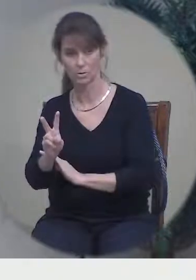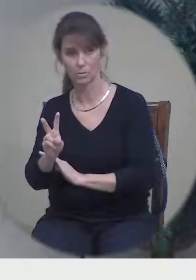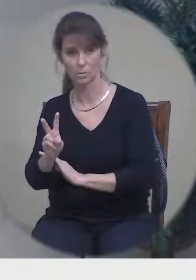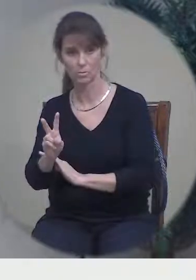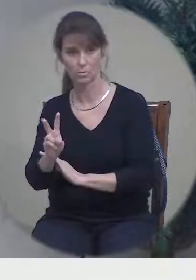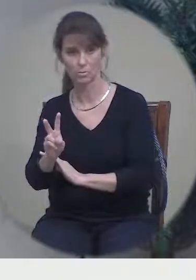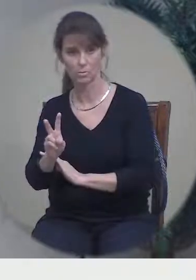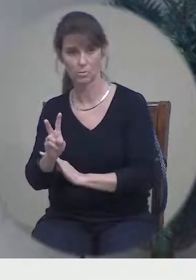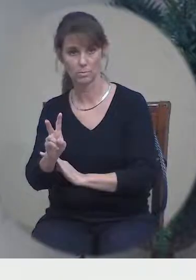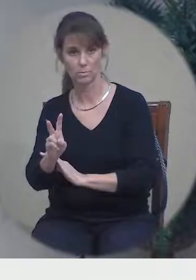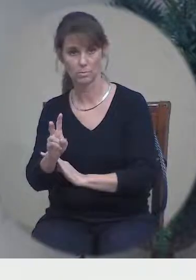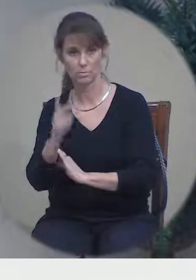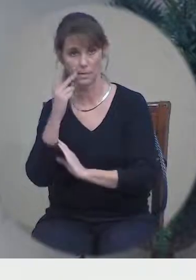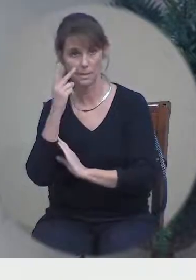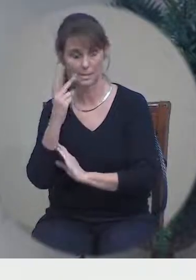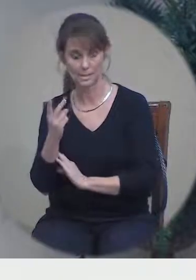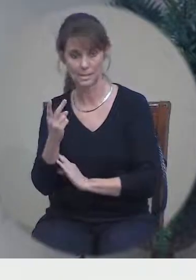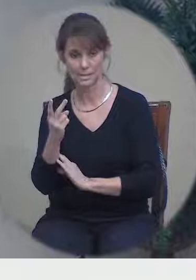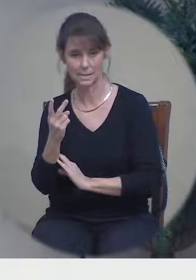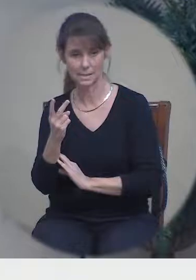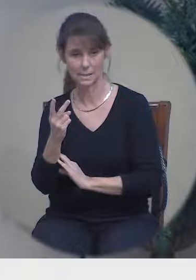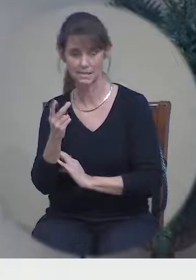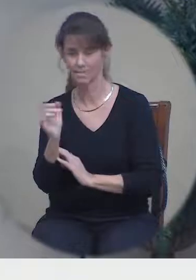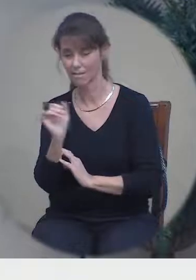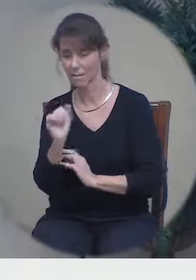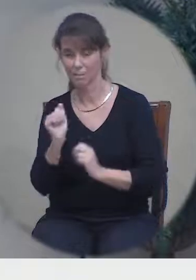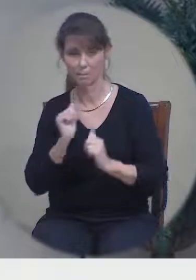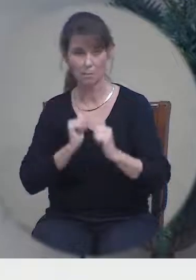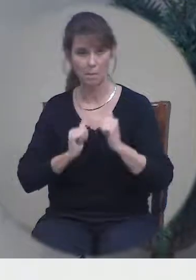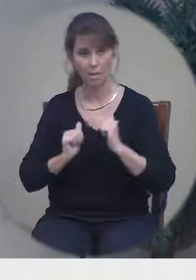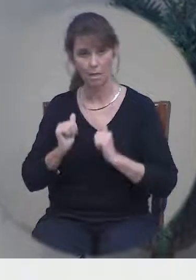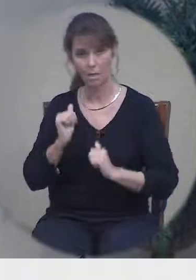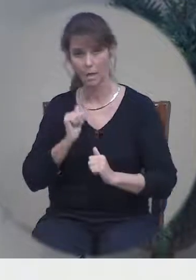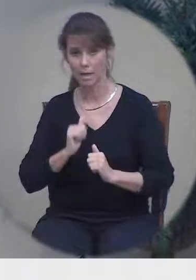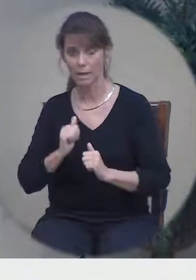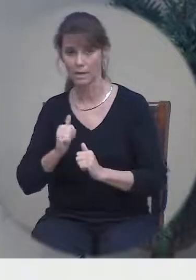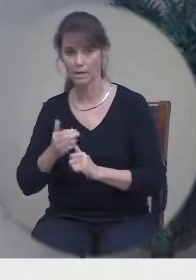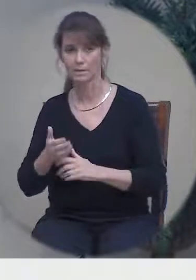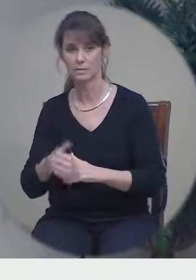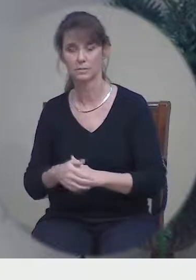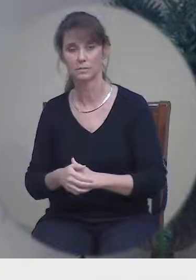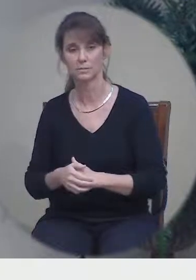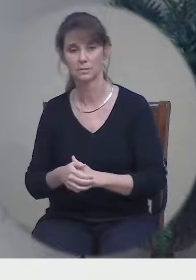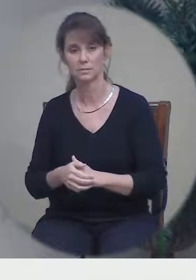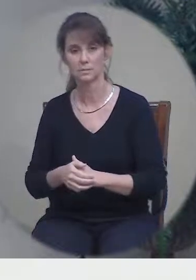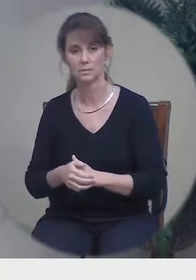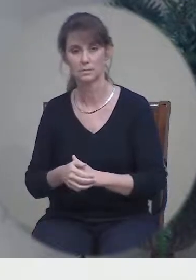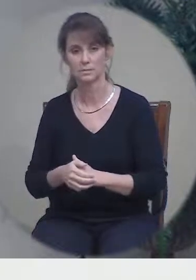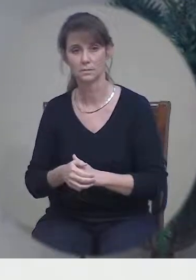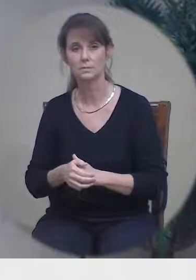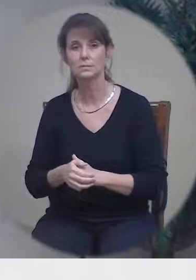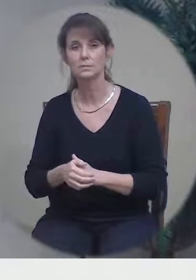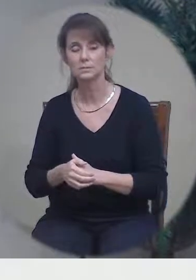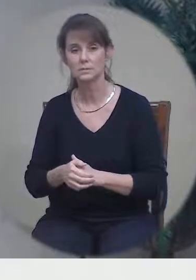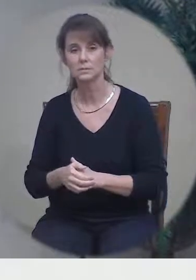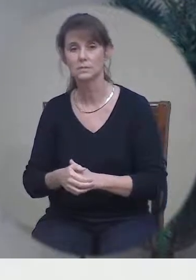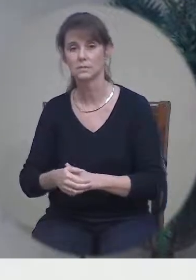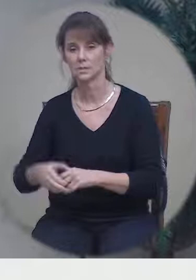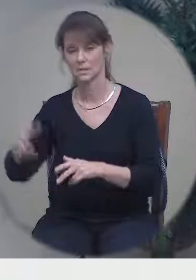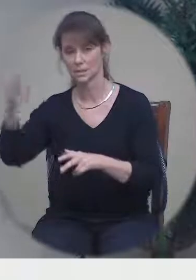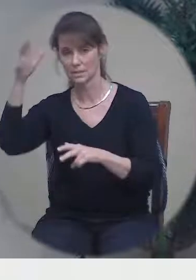between heaven and earth, where Satan accuses Job in heaven and then attacks him on